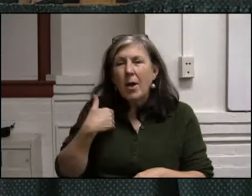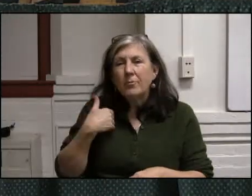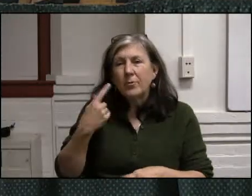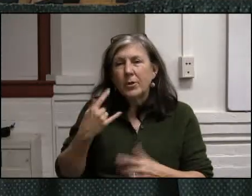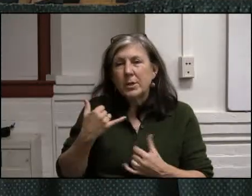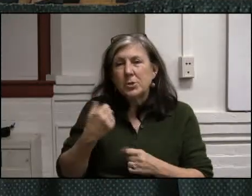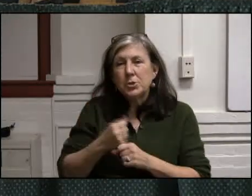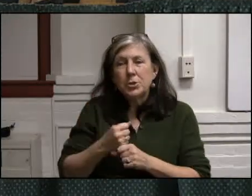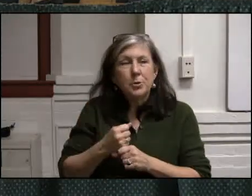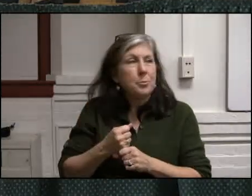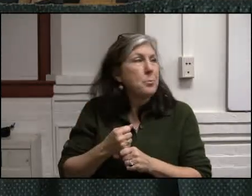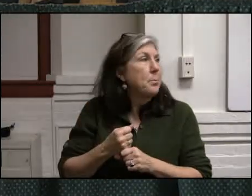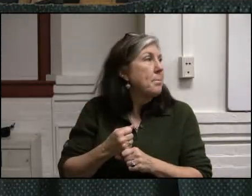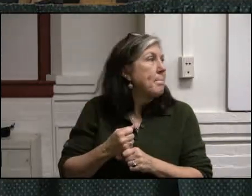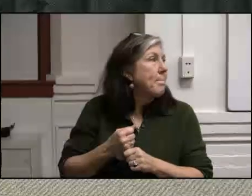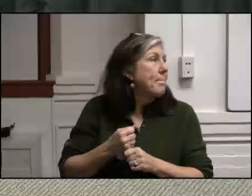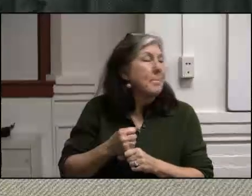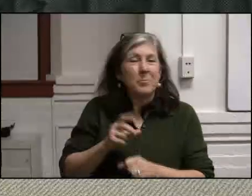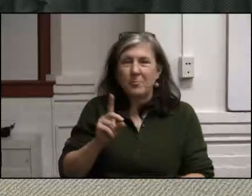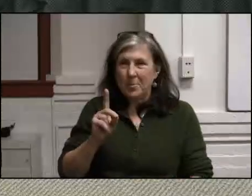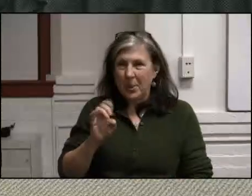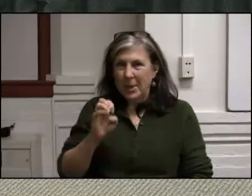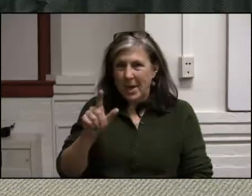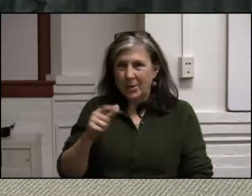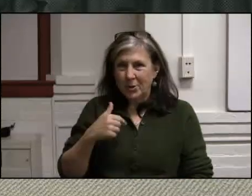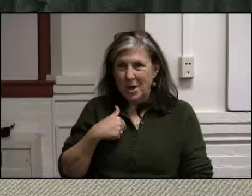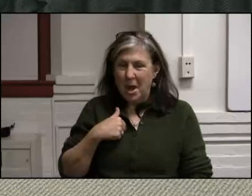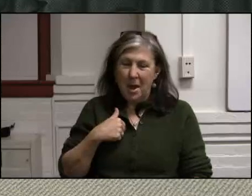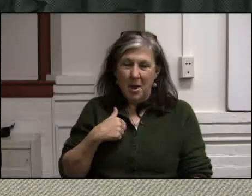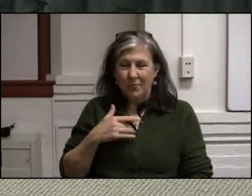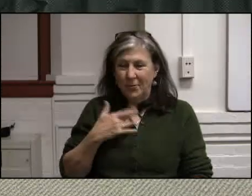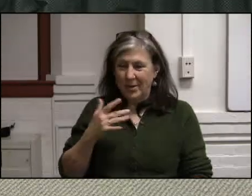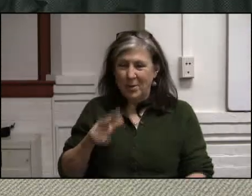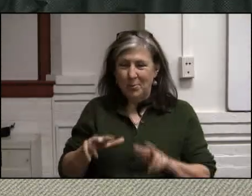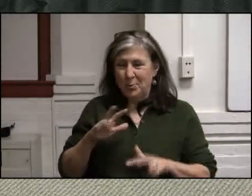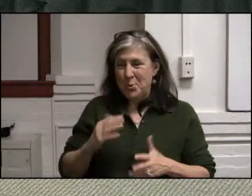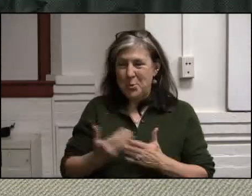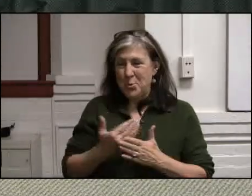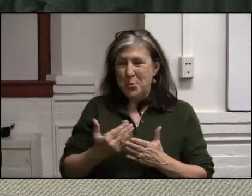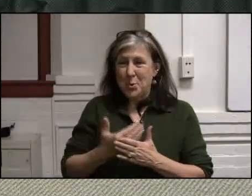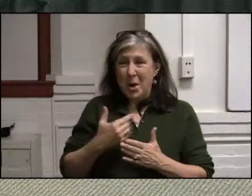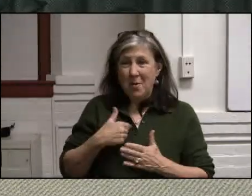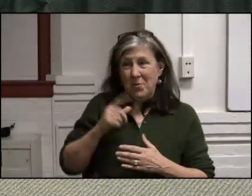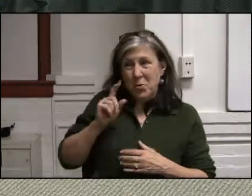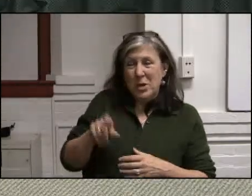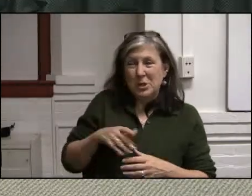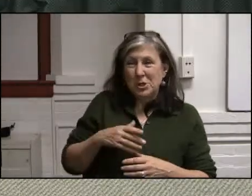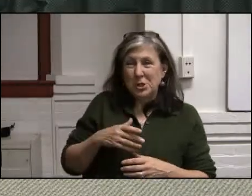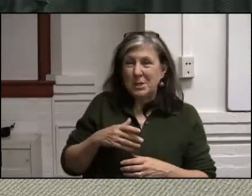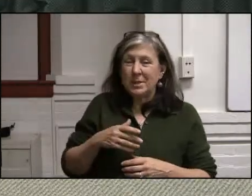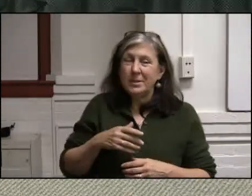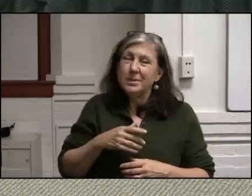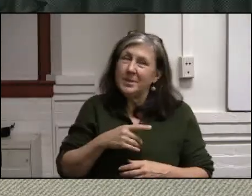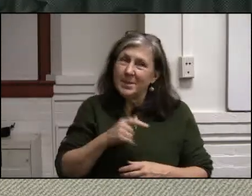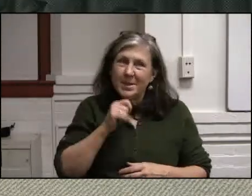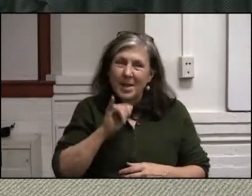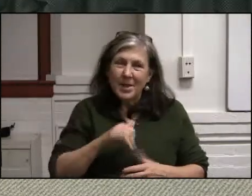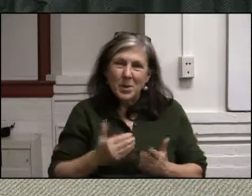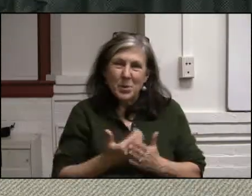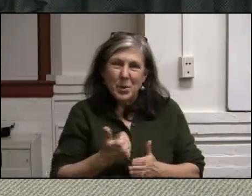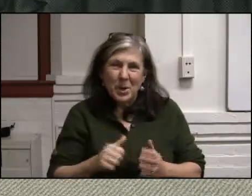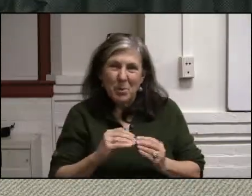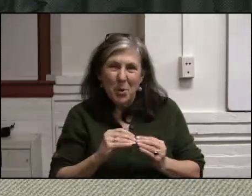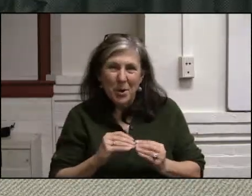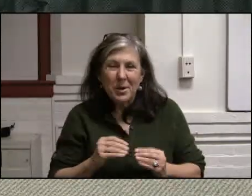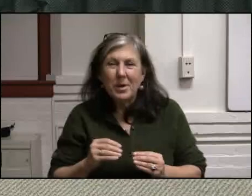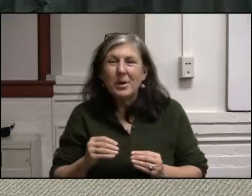So I have like a newbie question. It feels like I've been here a while. You still can being get away newbie, with it but- for another few months, Yeah. and no more. So